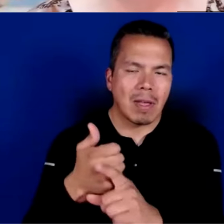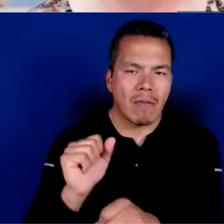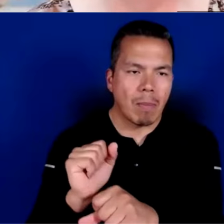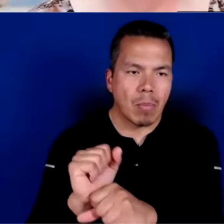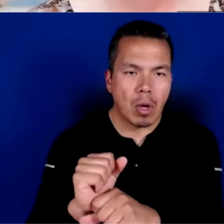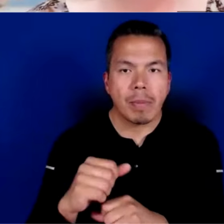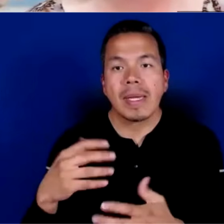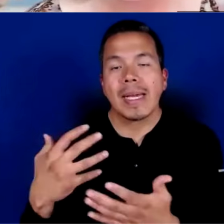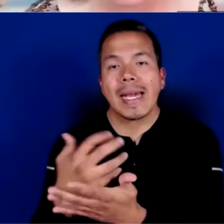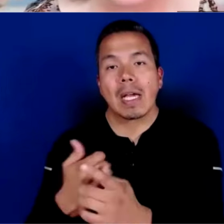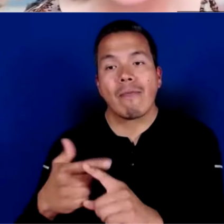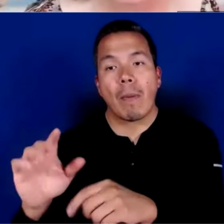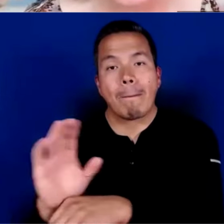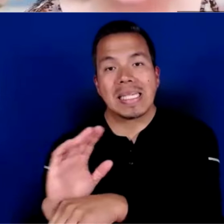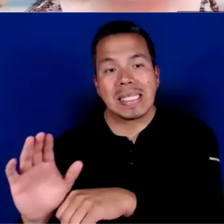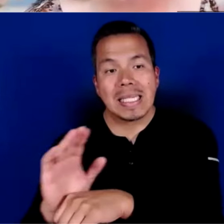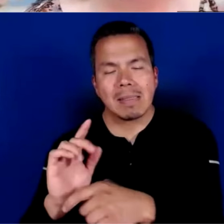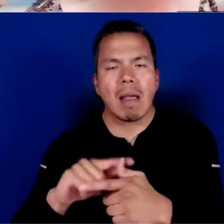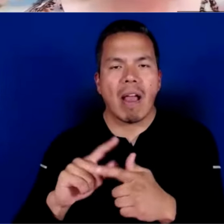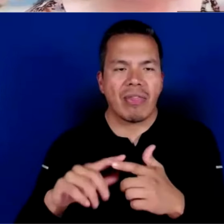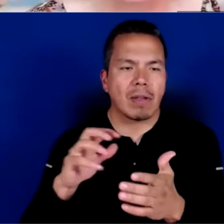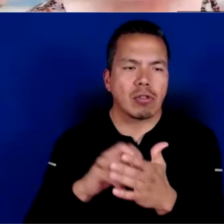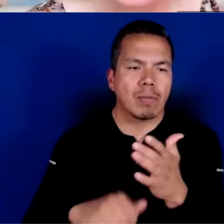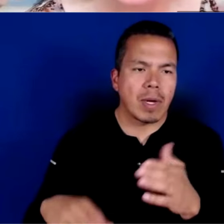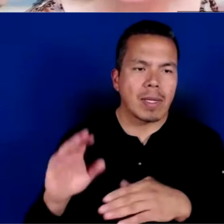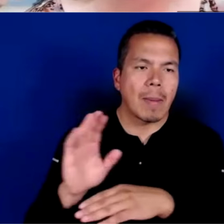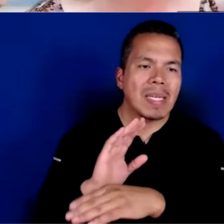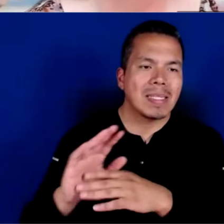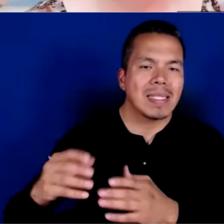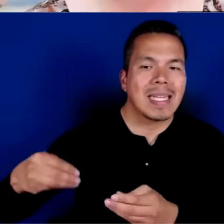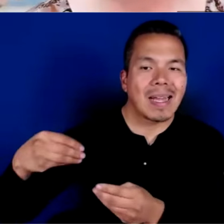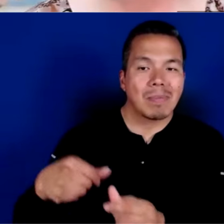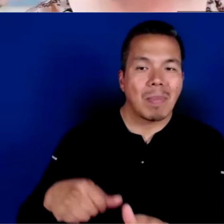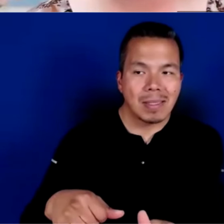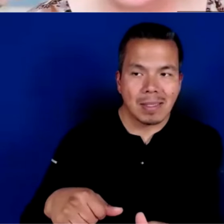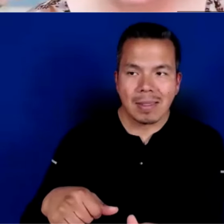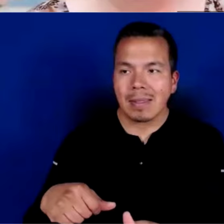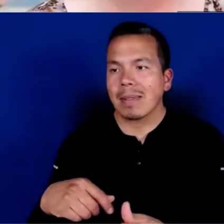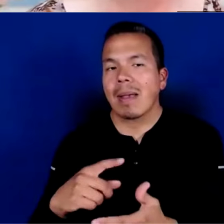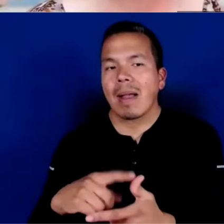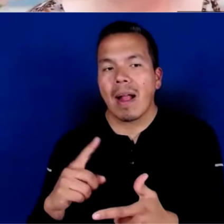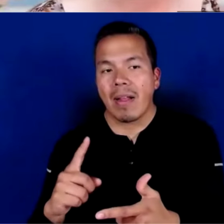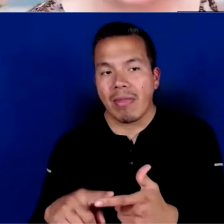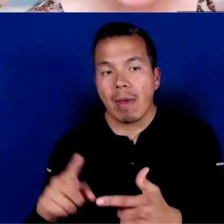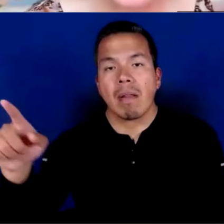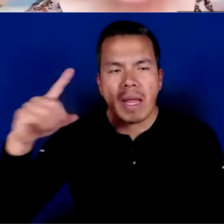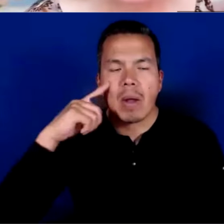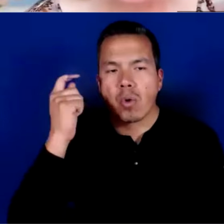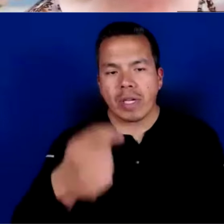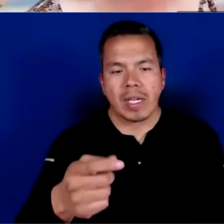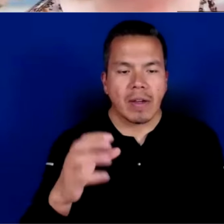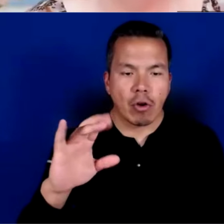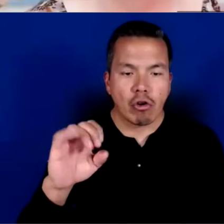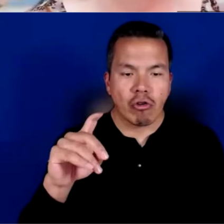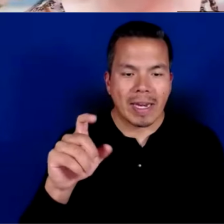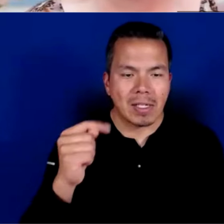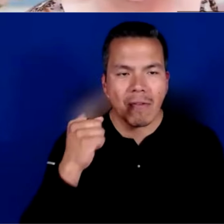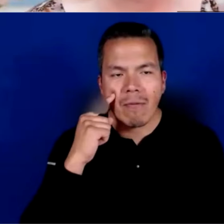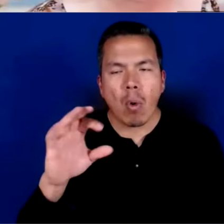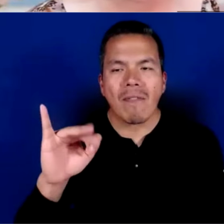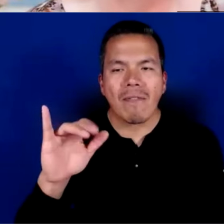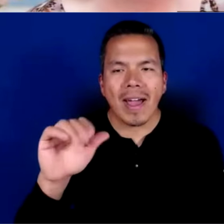the business, and then they're going to subtract out business expenses. They give you credit for the share of FICA taxes that